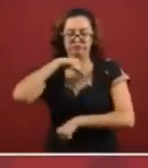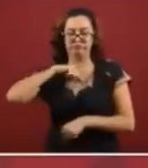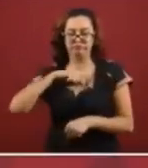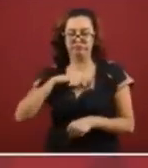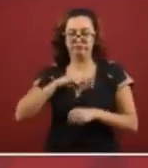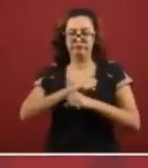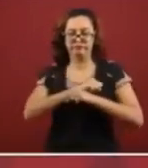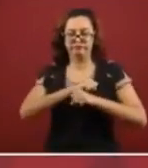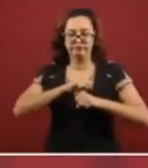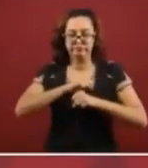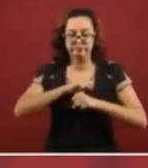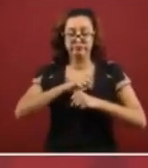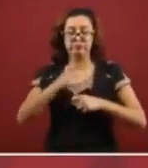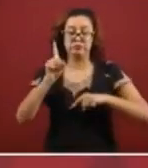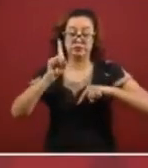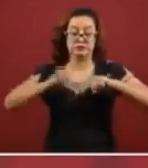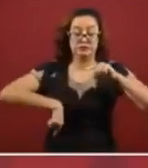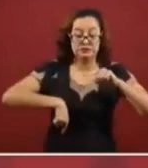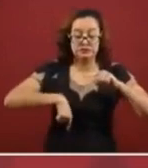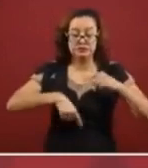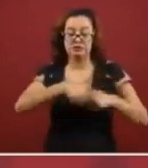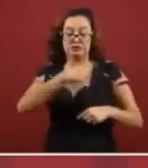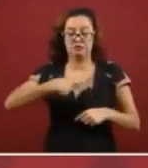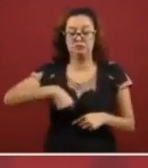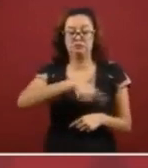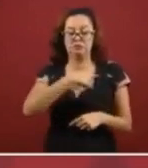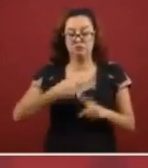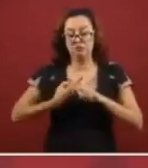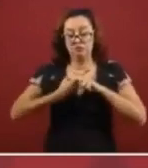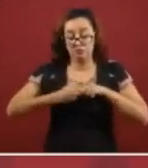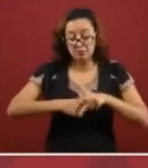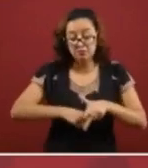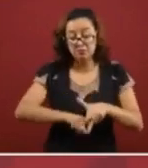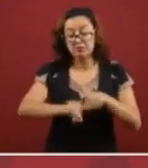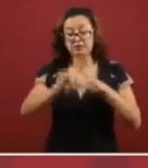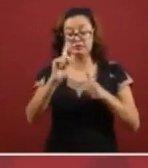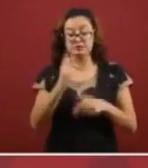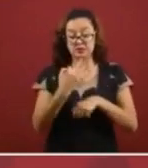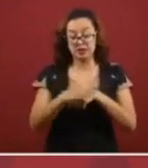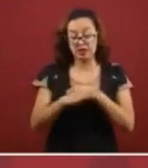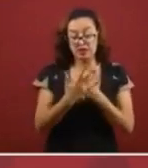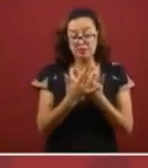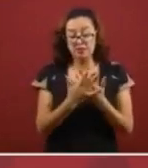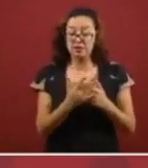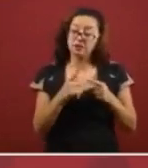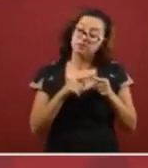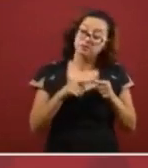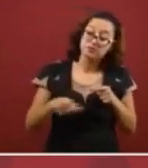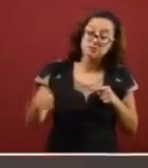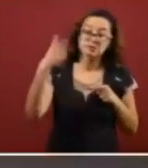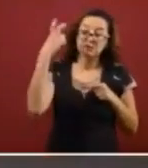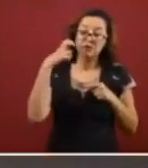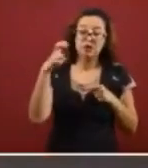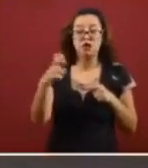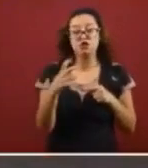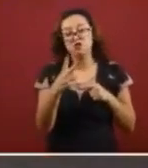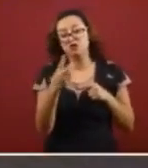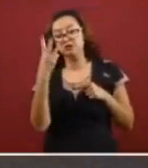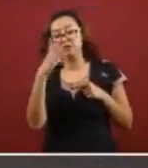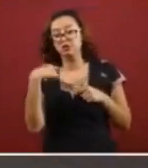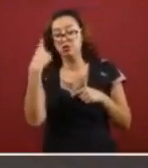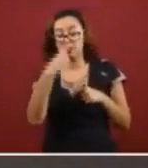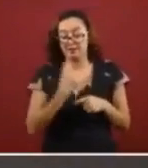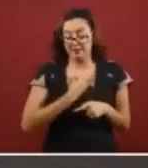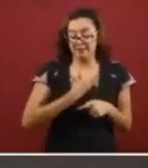and, el paciente could, and the patient could then be taken to another hospital. Después, like 2 to 3 hours later